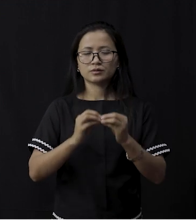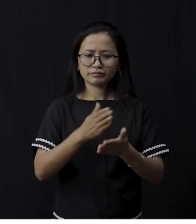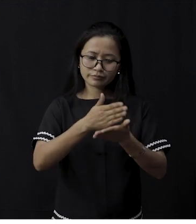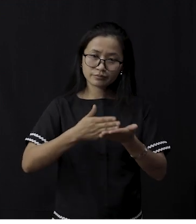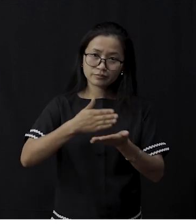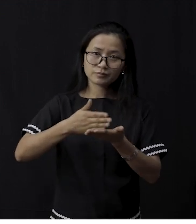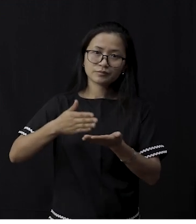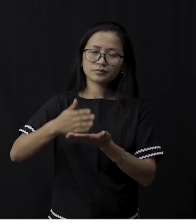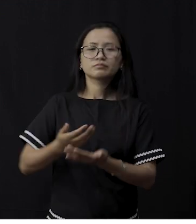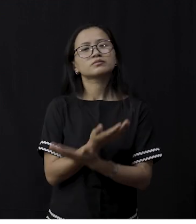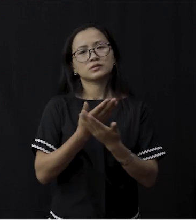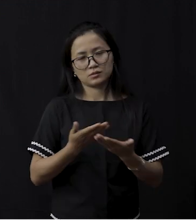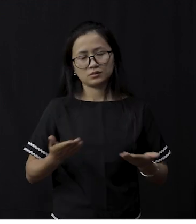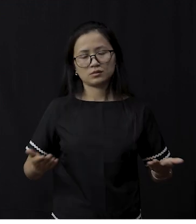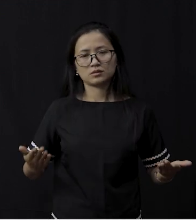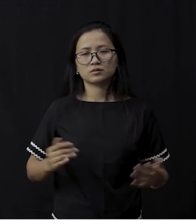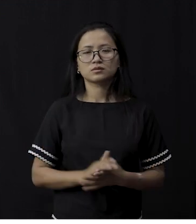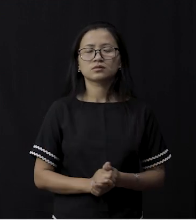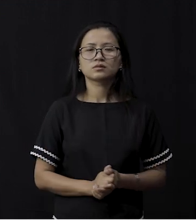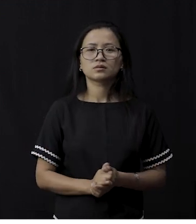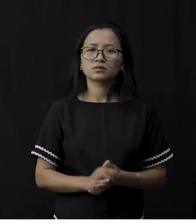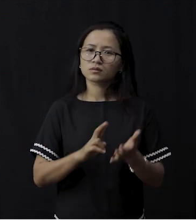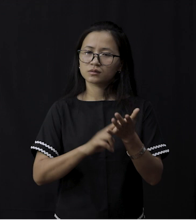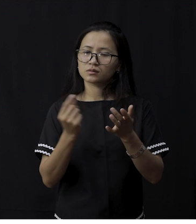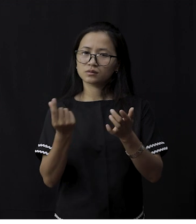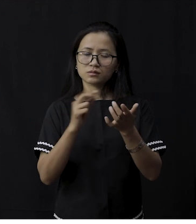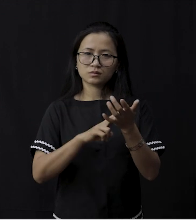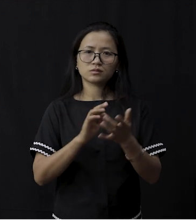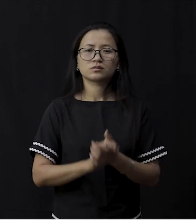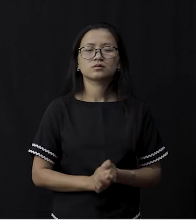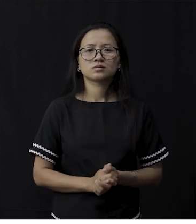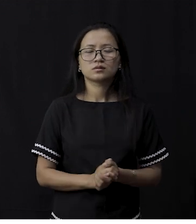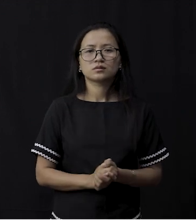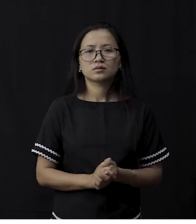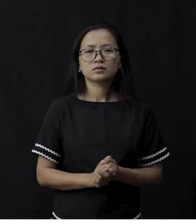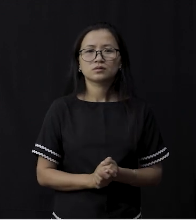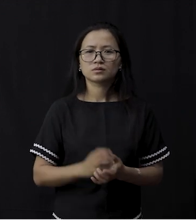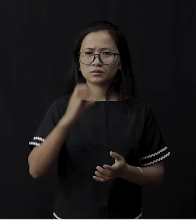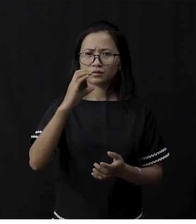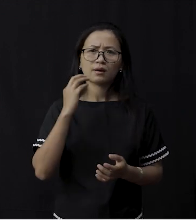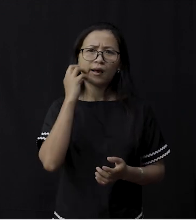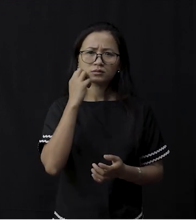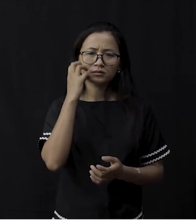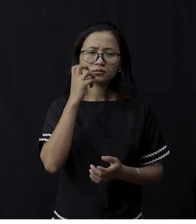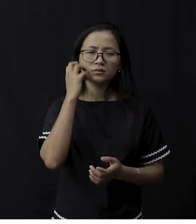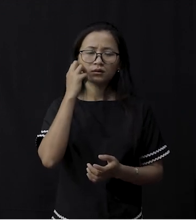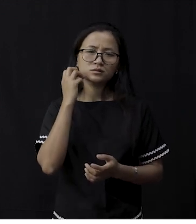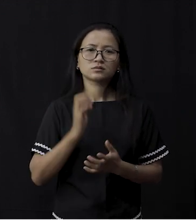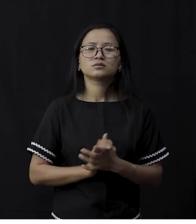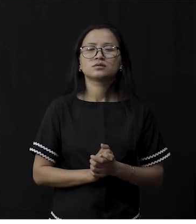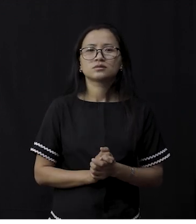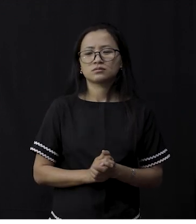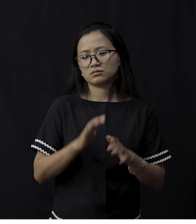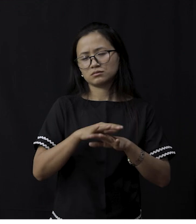Bread again is a thing, and that is your noun. It's the name of a thing. C is for chewing gum. I see a lot